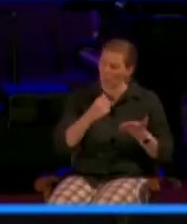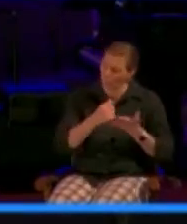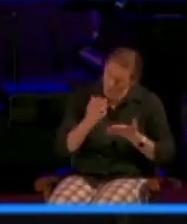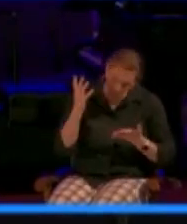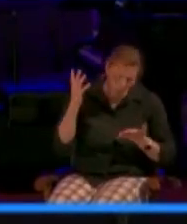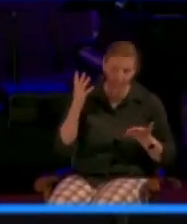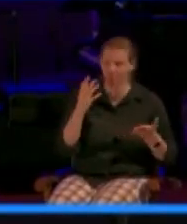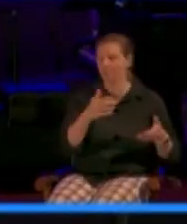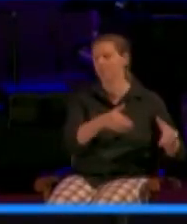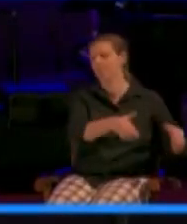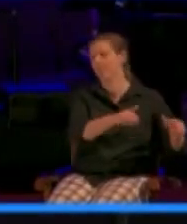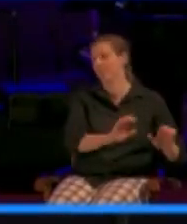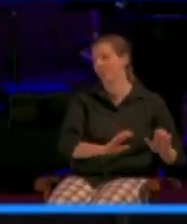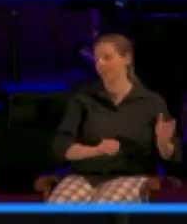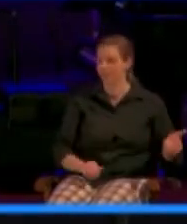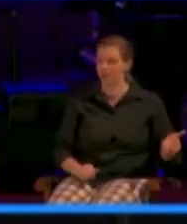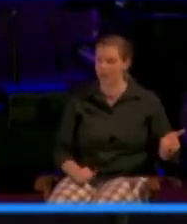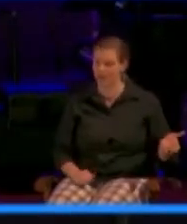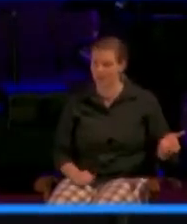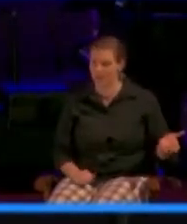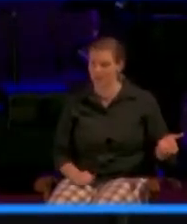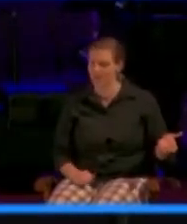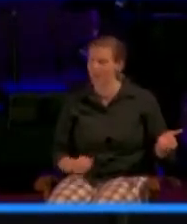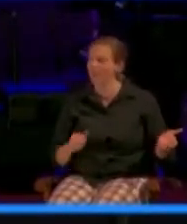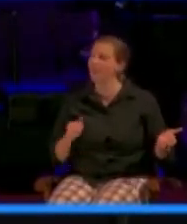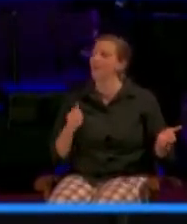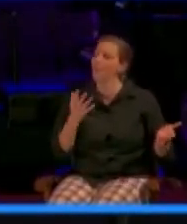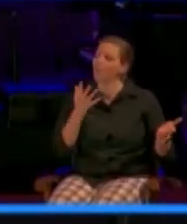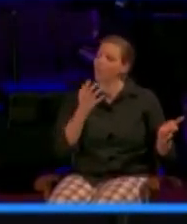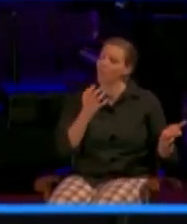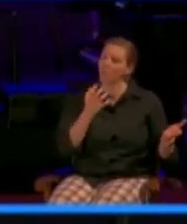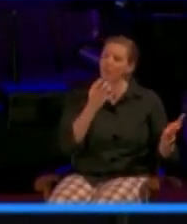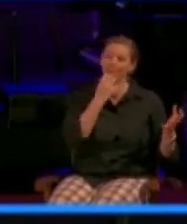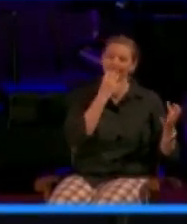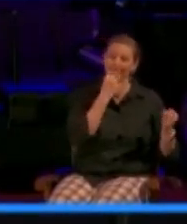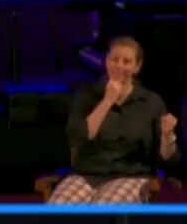And he buys that piece of land so he can have what's buried in the ground.